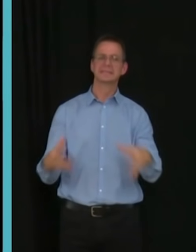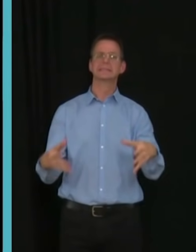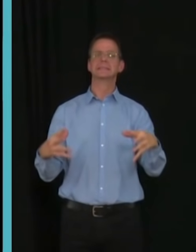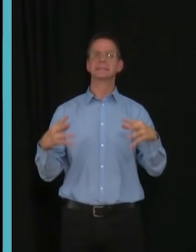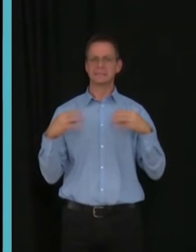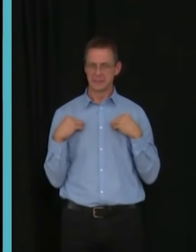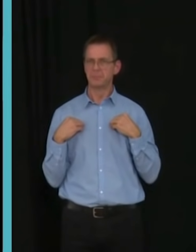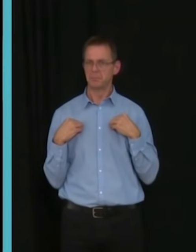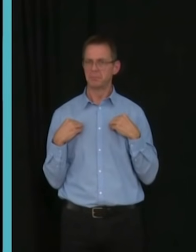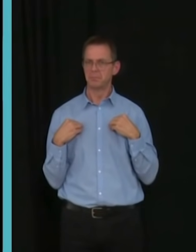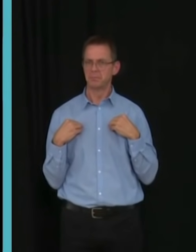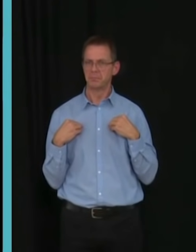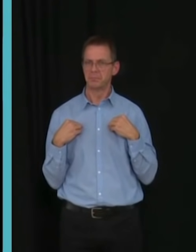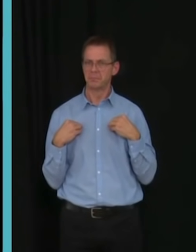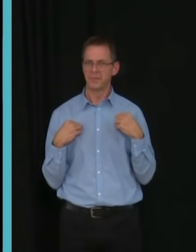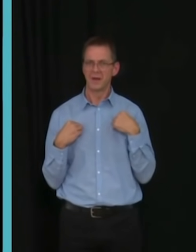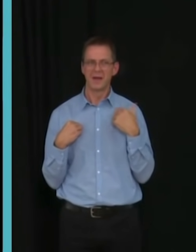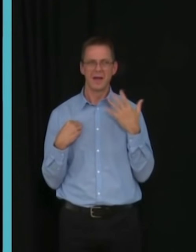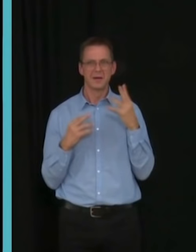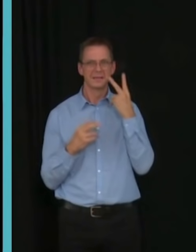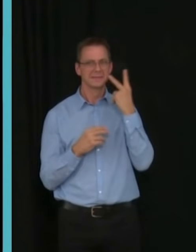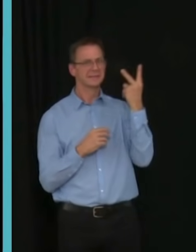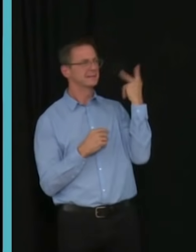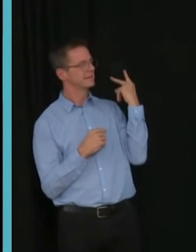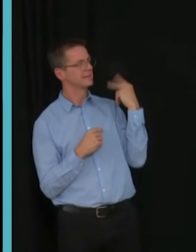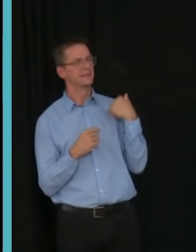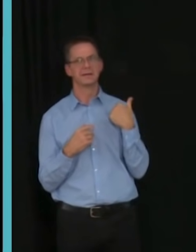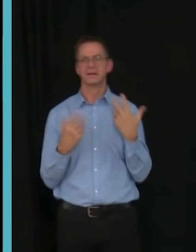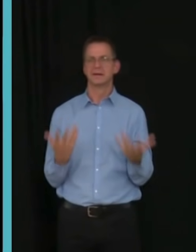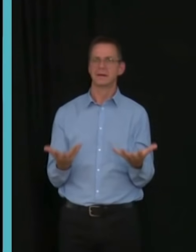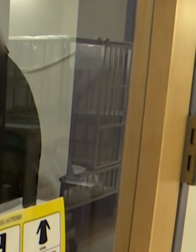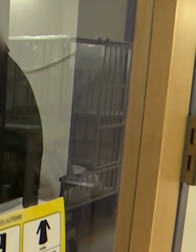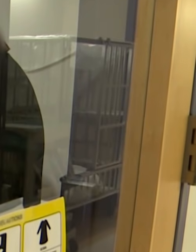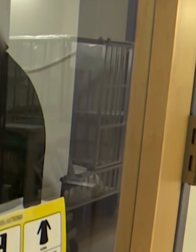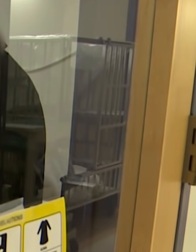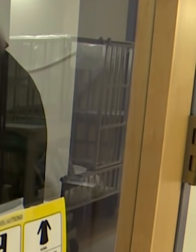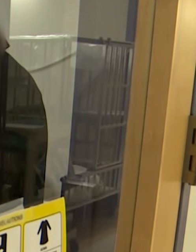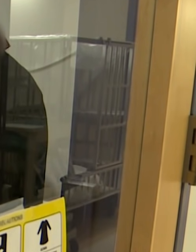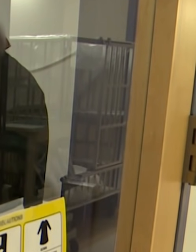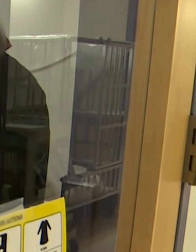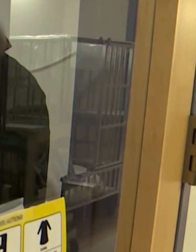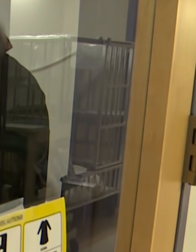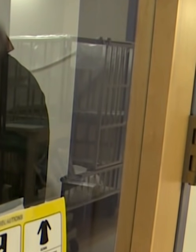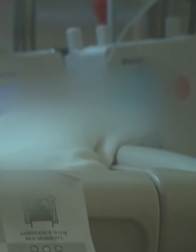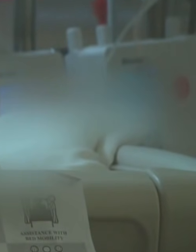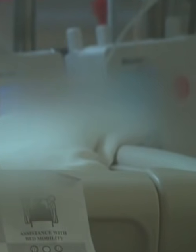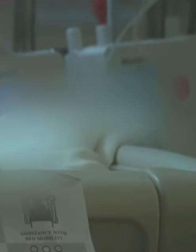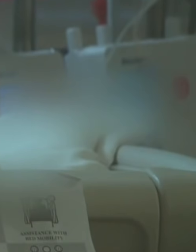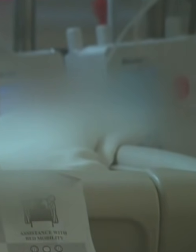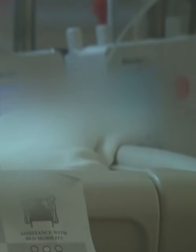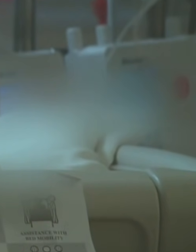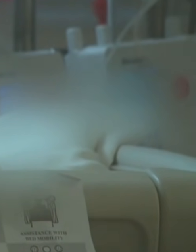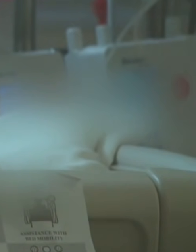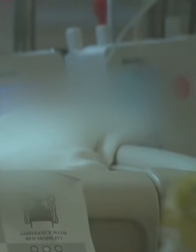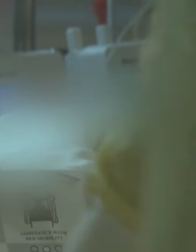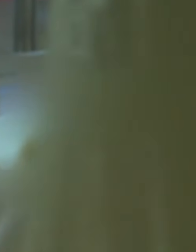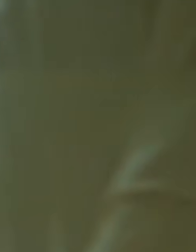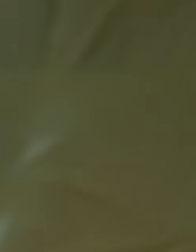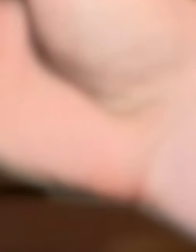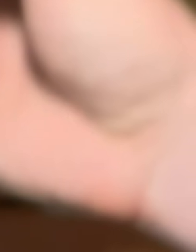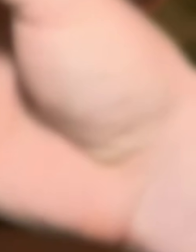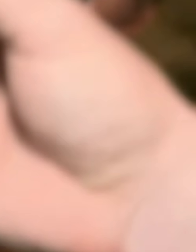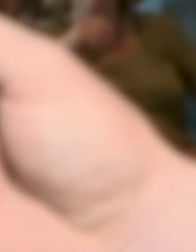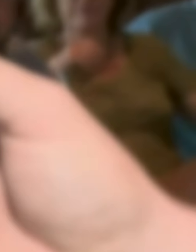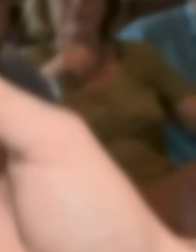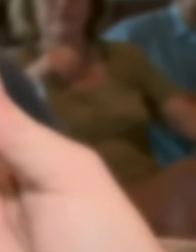have been through is agonizing, and yet it is absolutely necessary. The premier called it a crisis of the unvaccinated